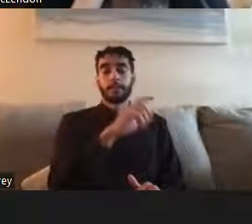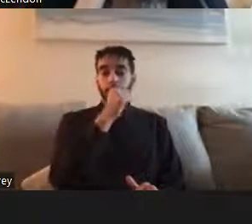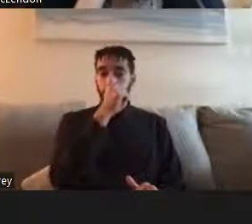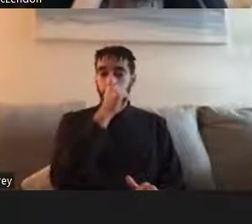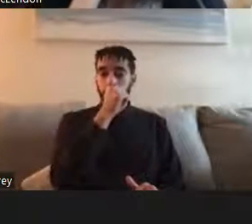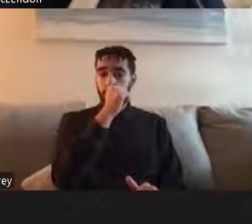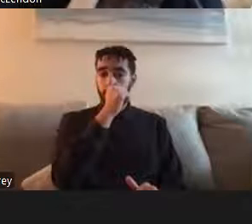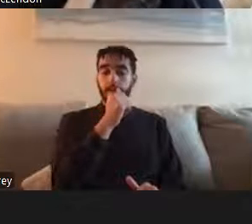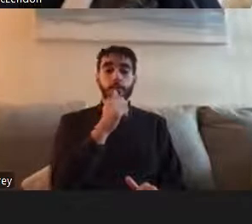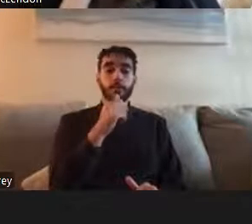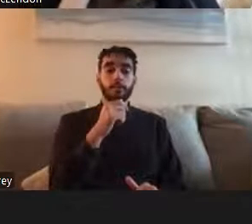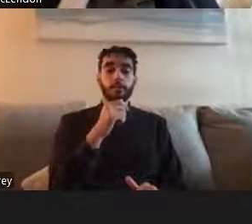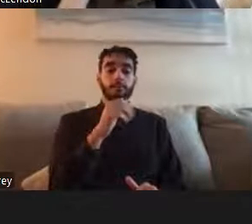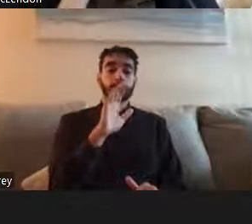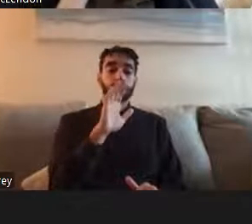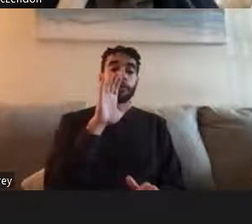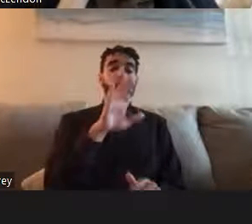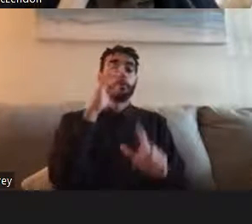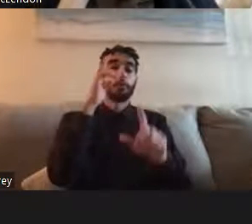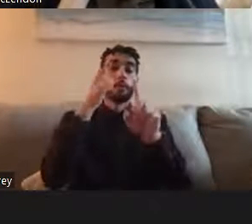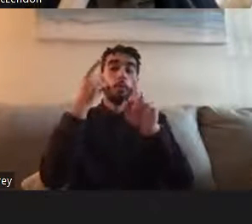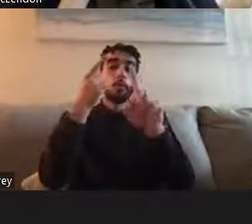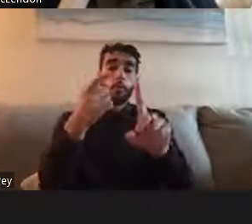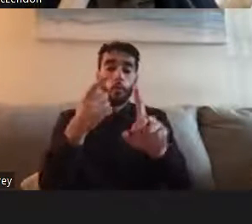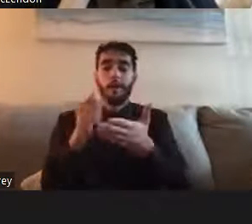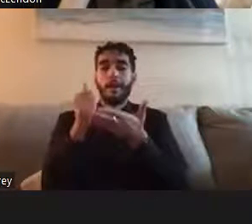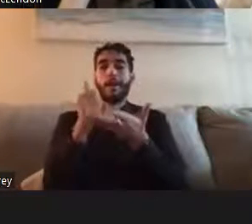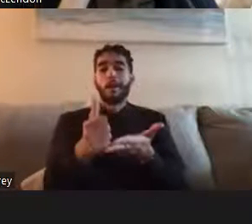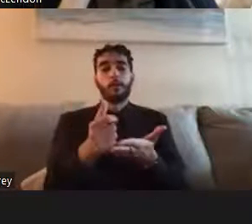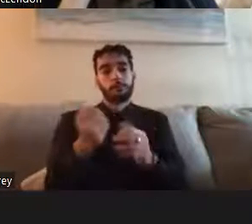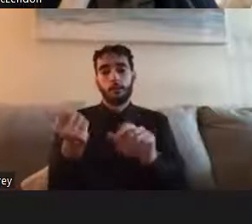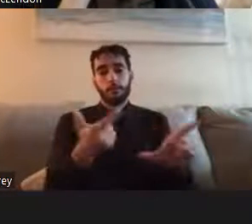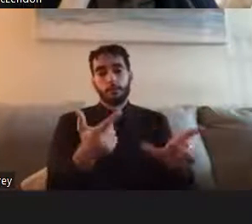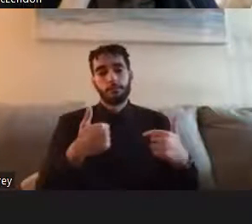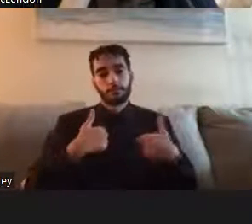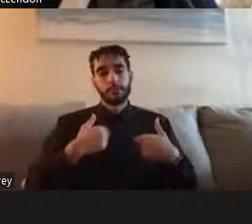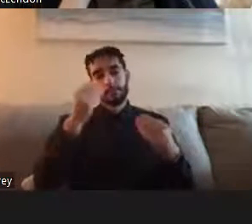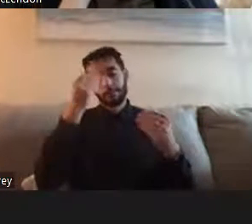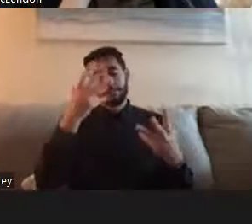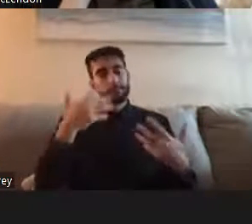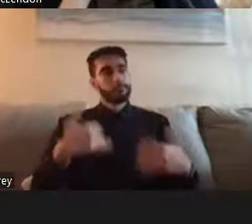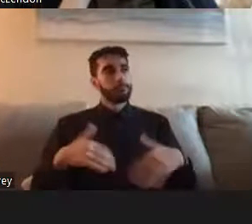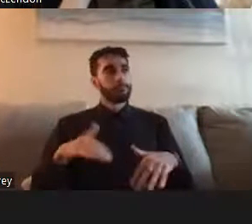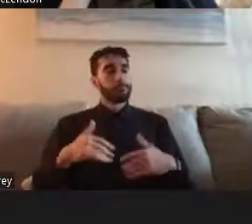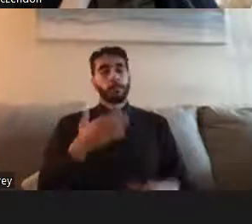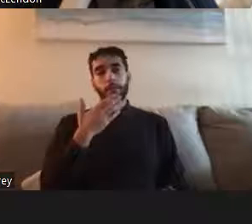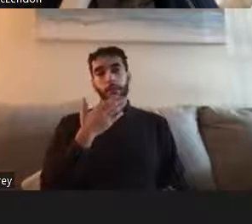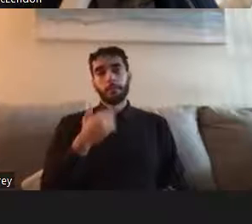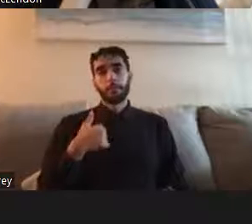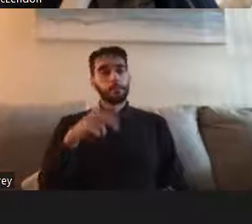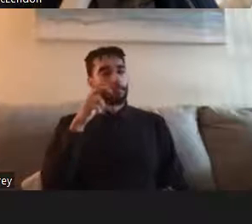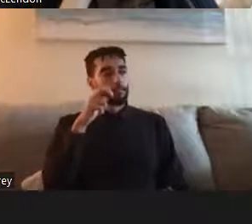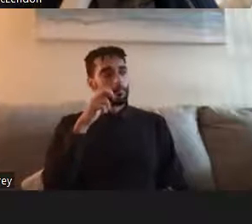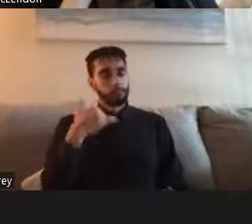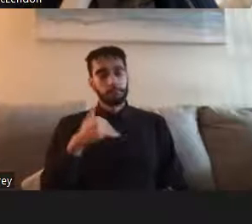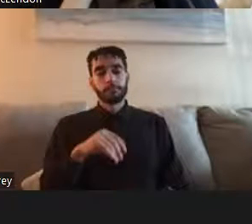out for patient-centered care. So I just wanted to let you know that I'm honored to be able to hear this information. So in